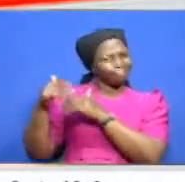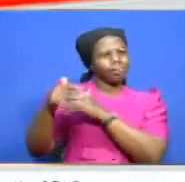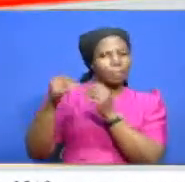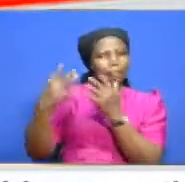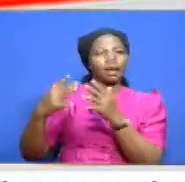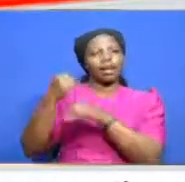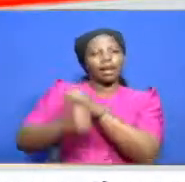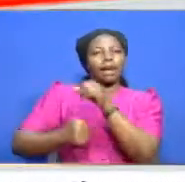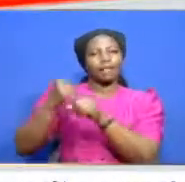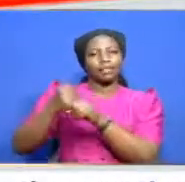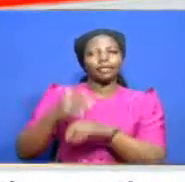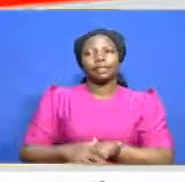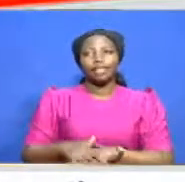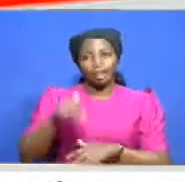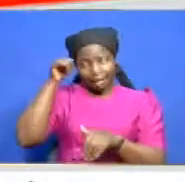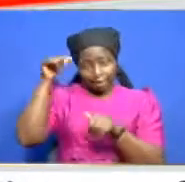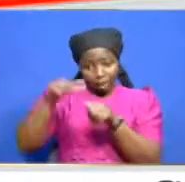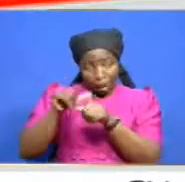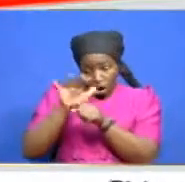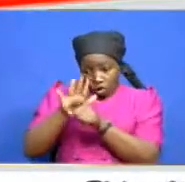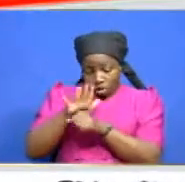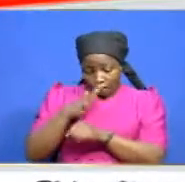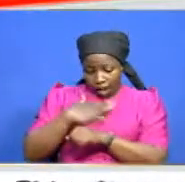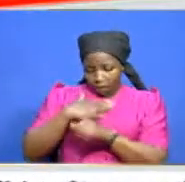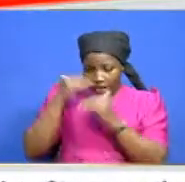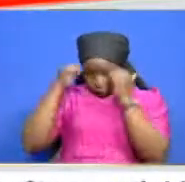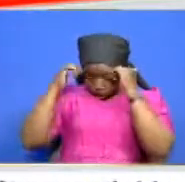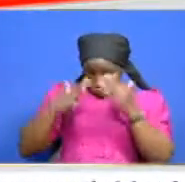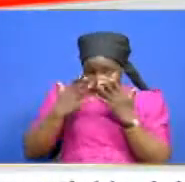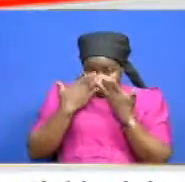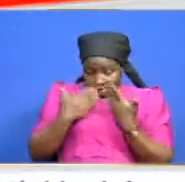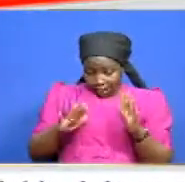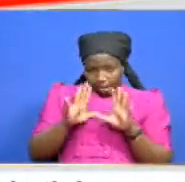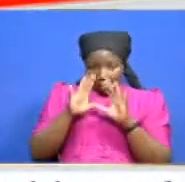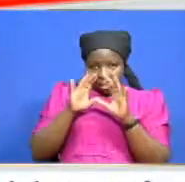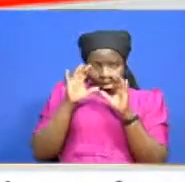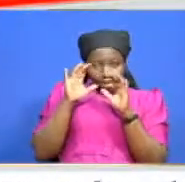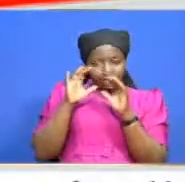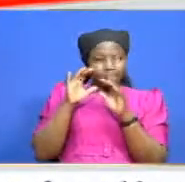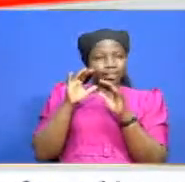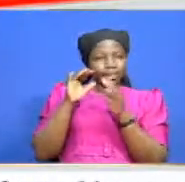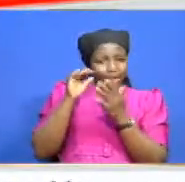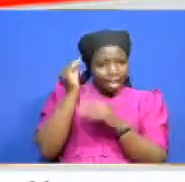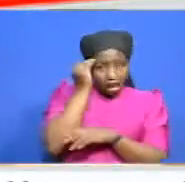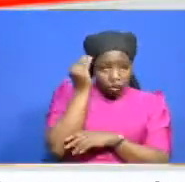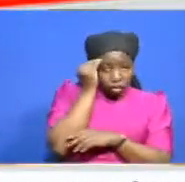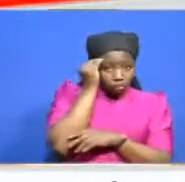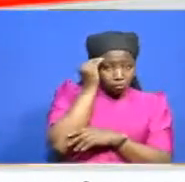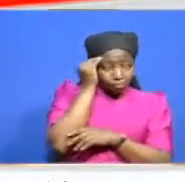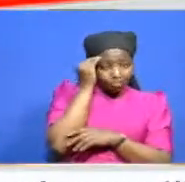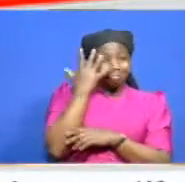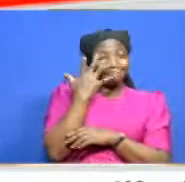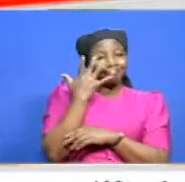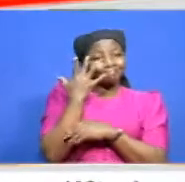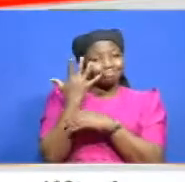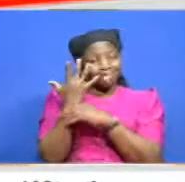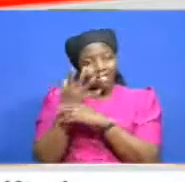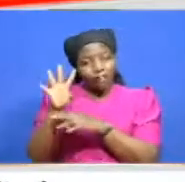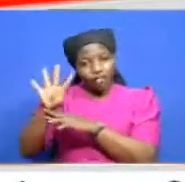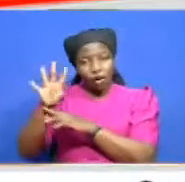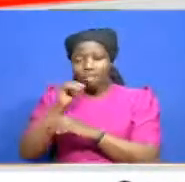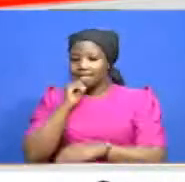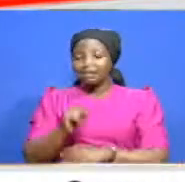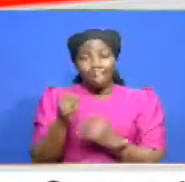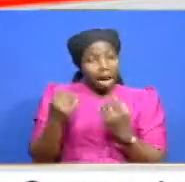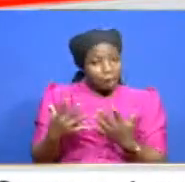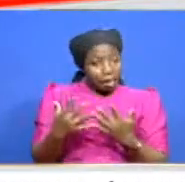remember, a majority of our students complete their education cycle at Form 4 at the age of 18 years. Now,